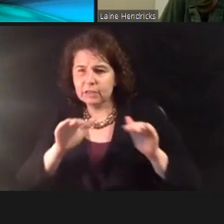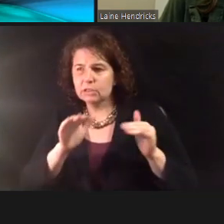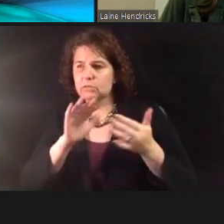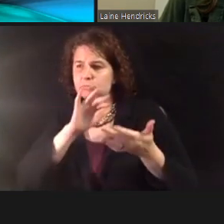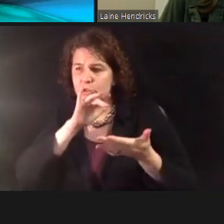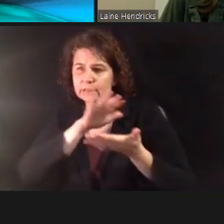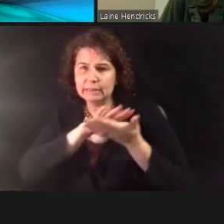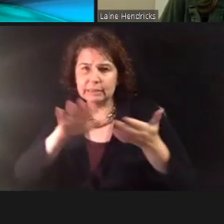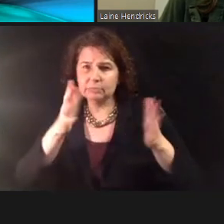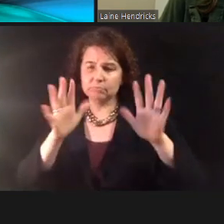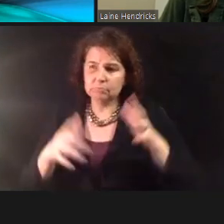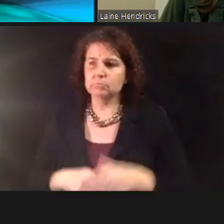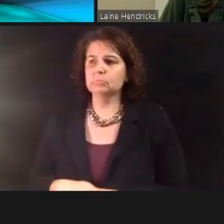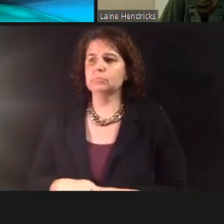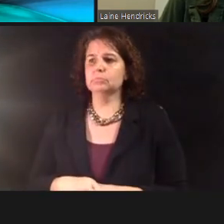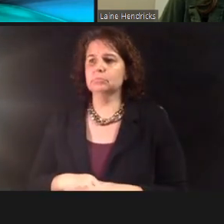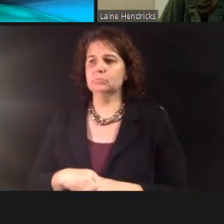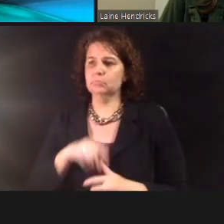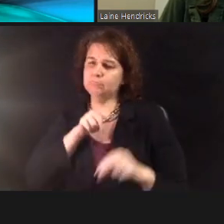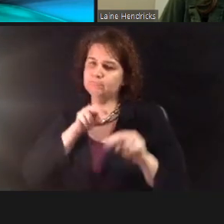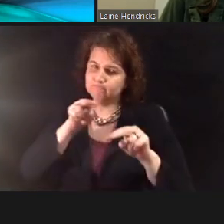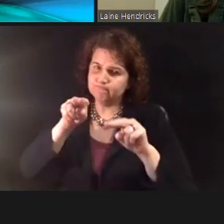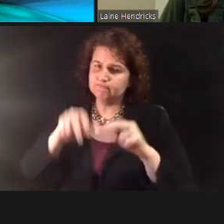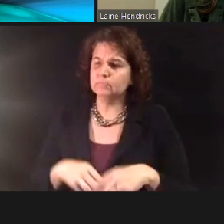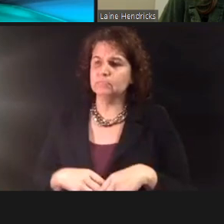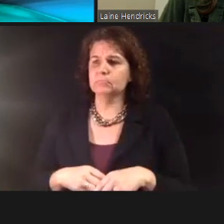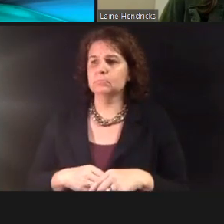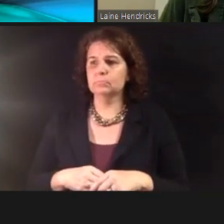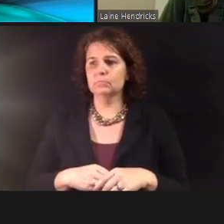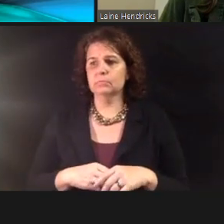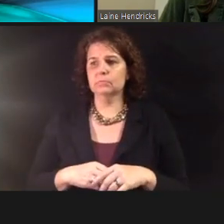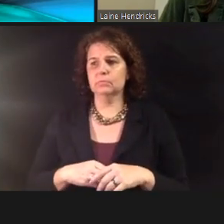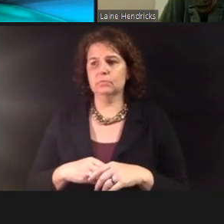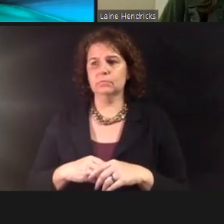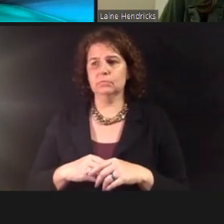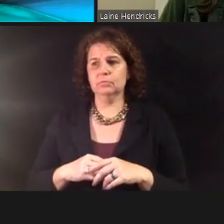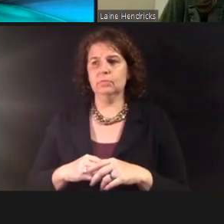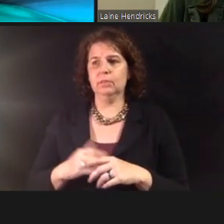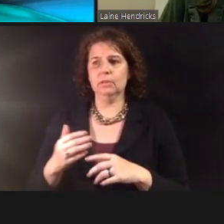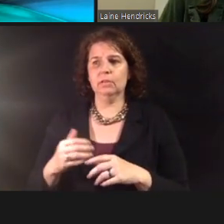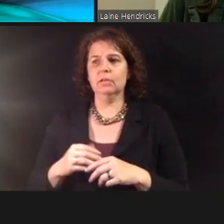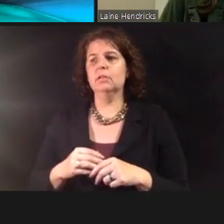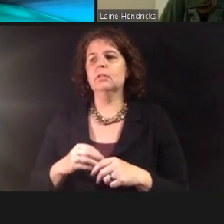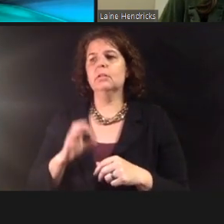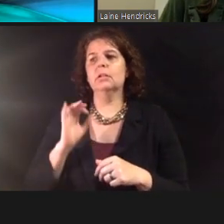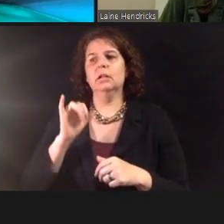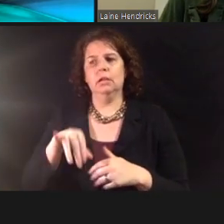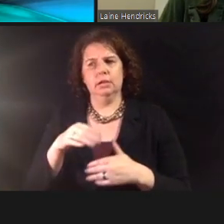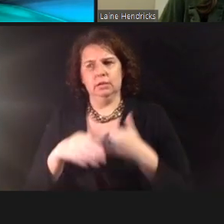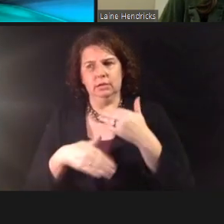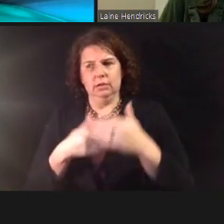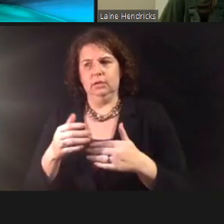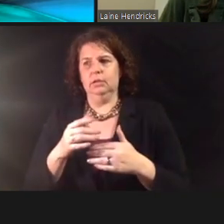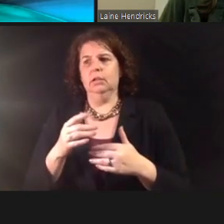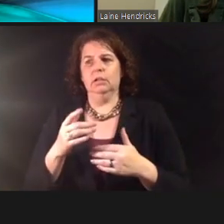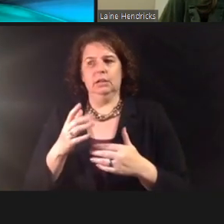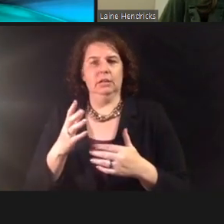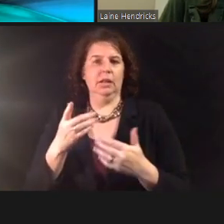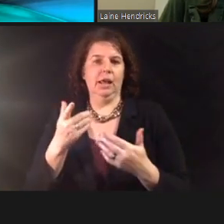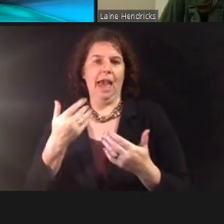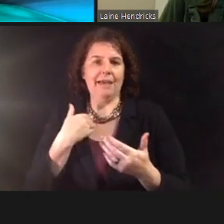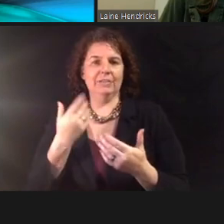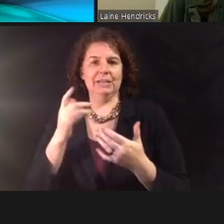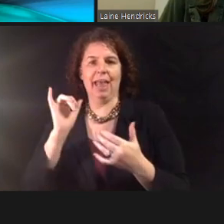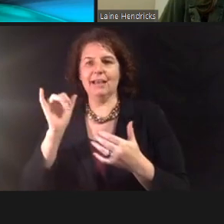days where there may be more particulate matter, that there's steps taken to spare the air days where you're not allowed to have